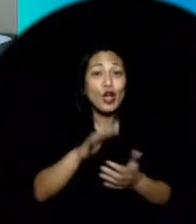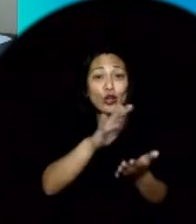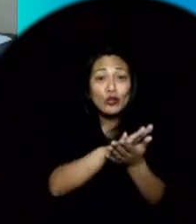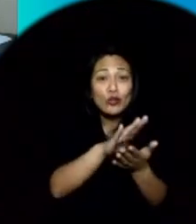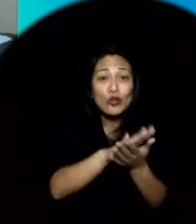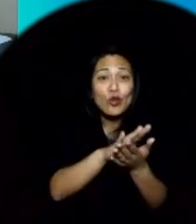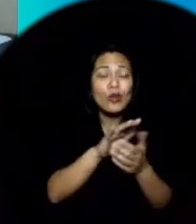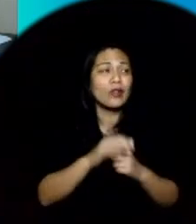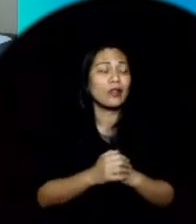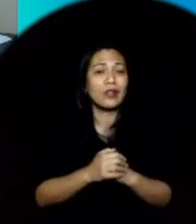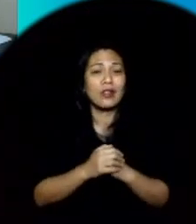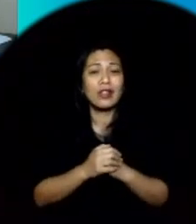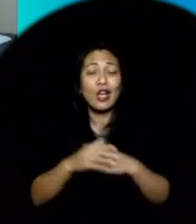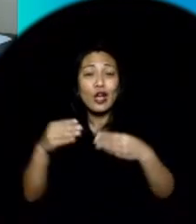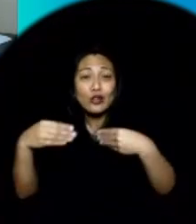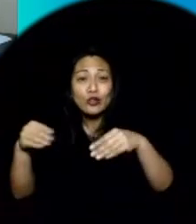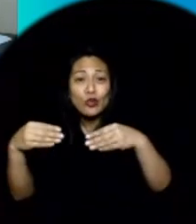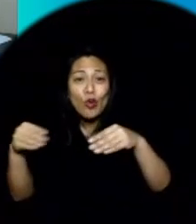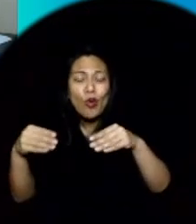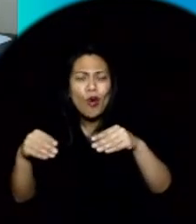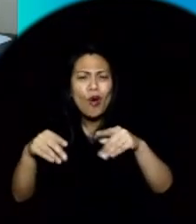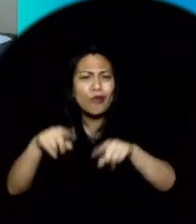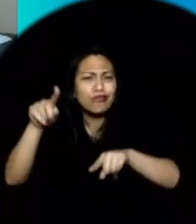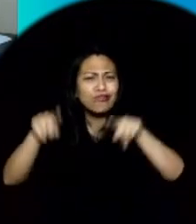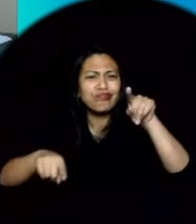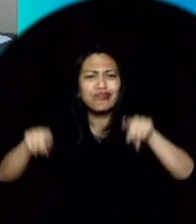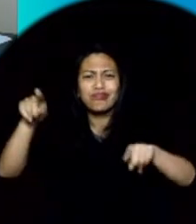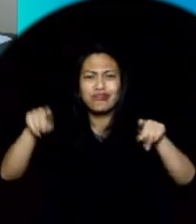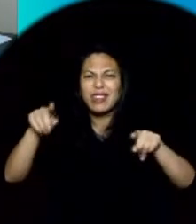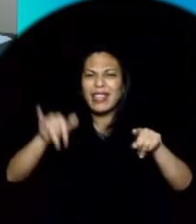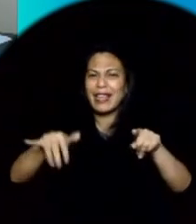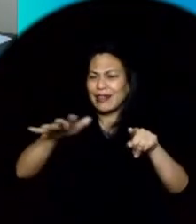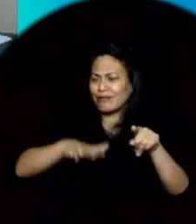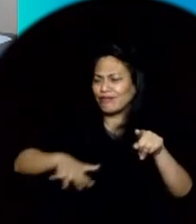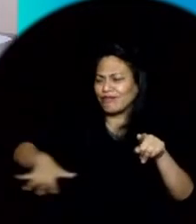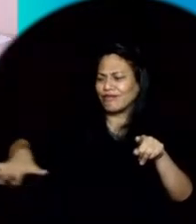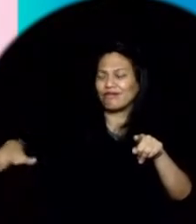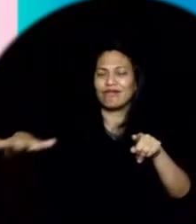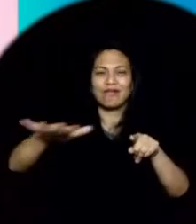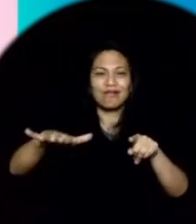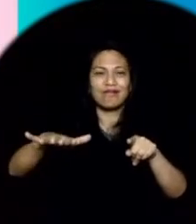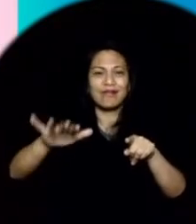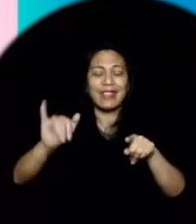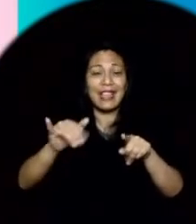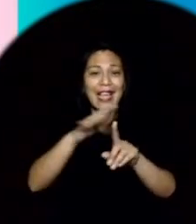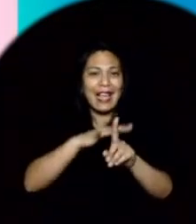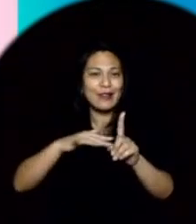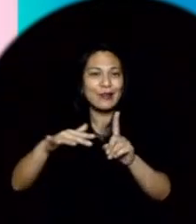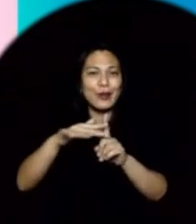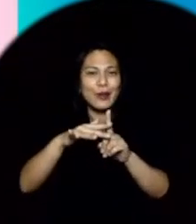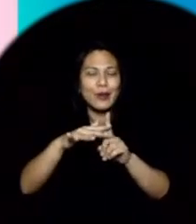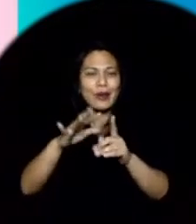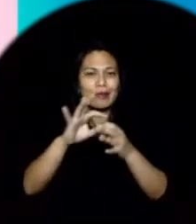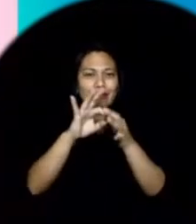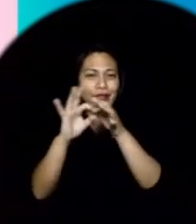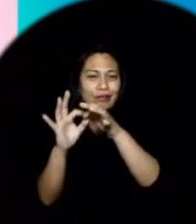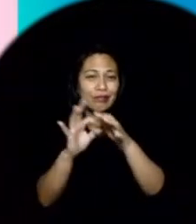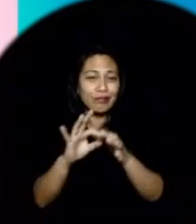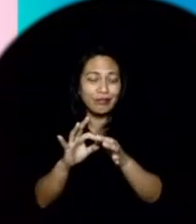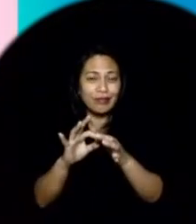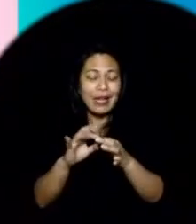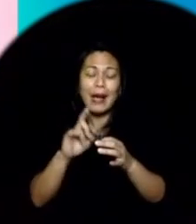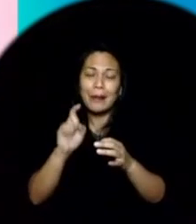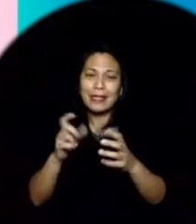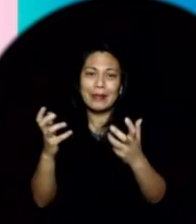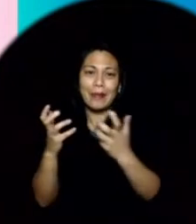school nearby, a grocery store, a variety store. Whatever is part of that setting